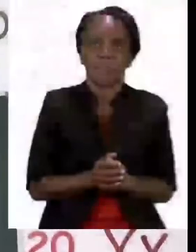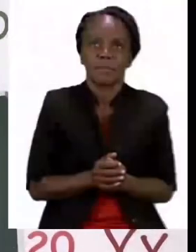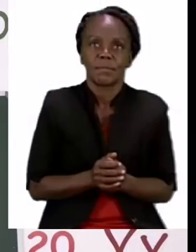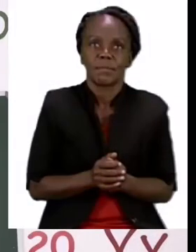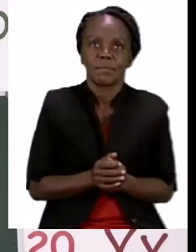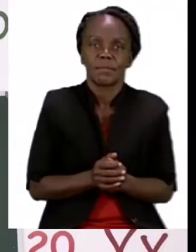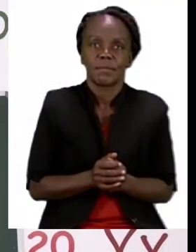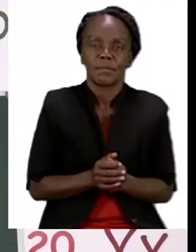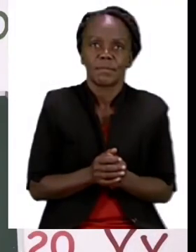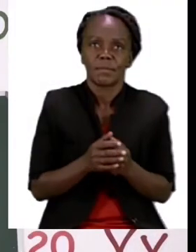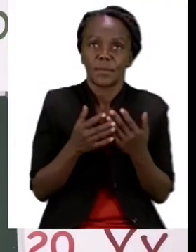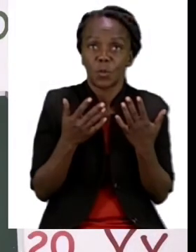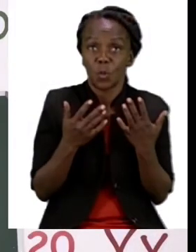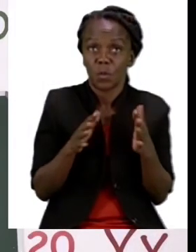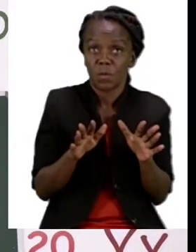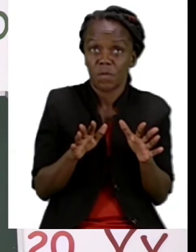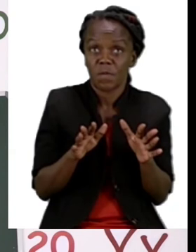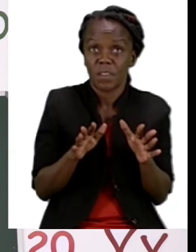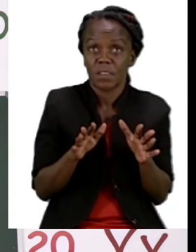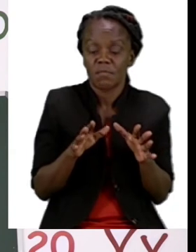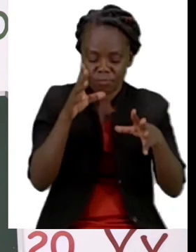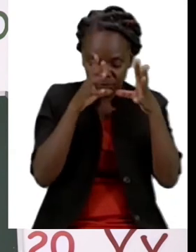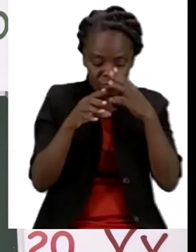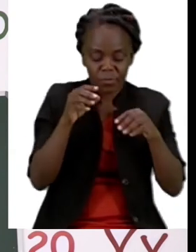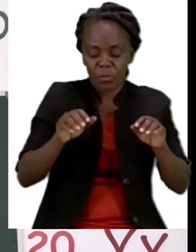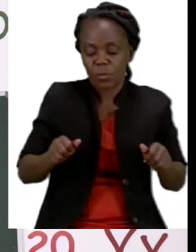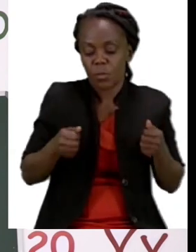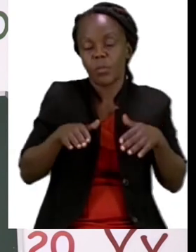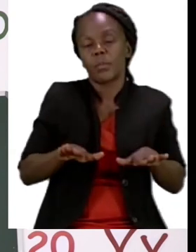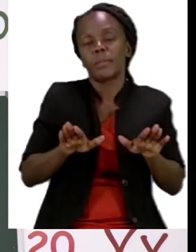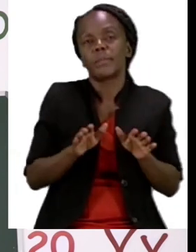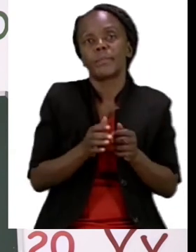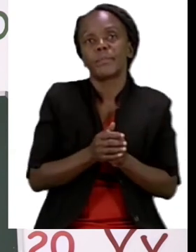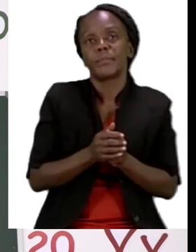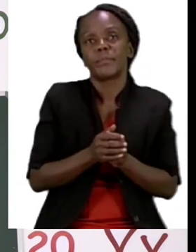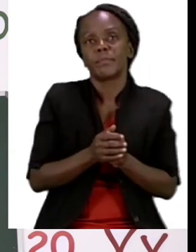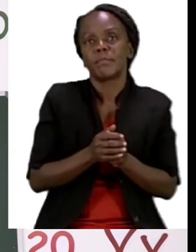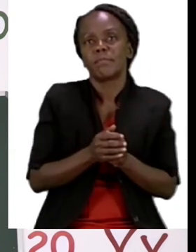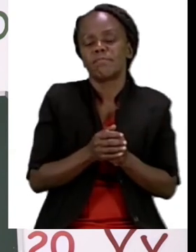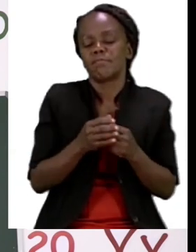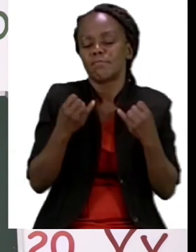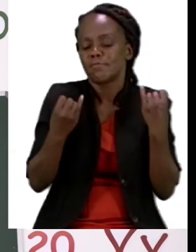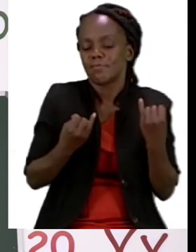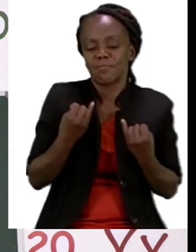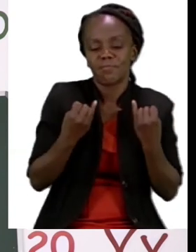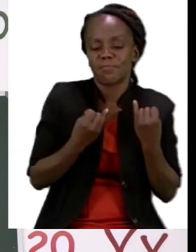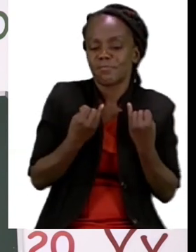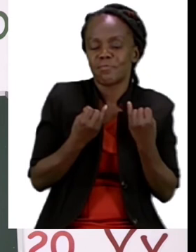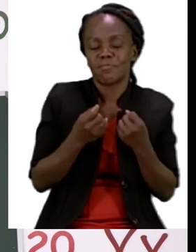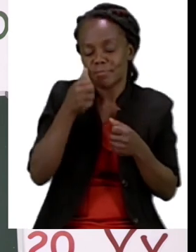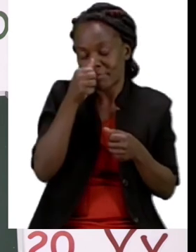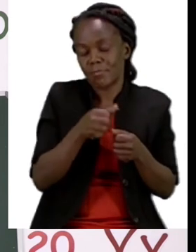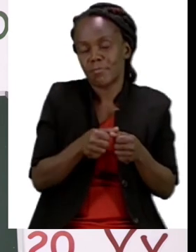We have now come to the end of our lessons, boys and girls, and I had so much fun.